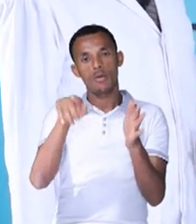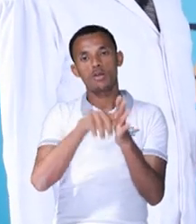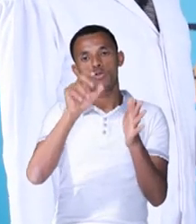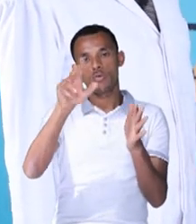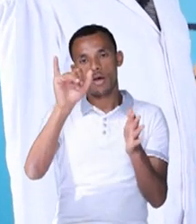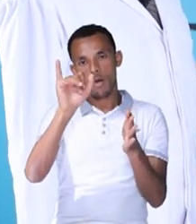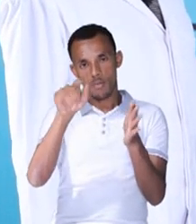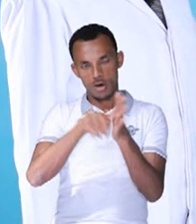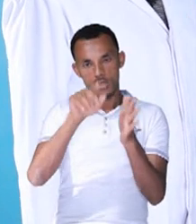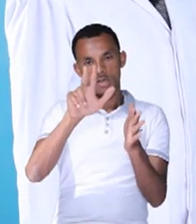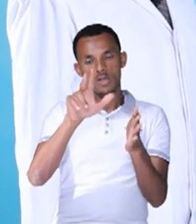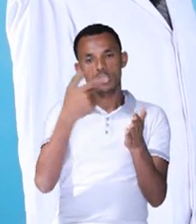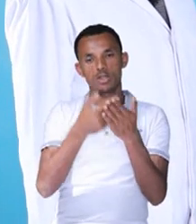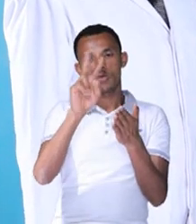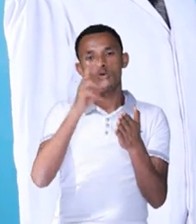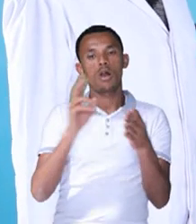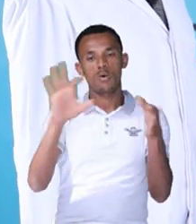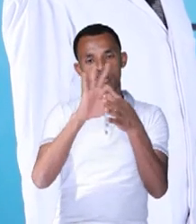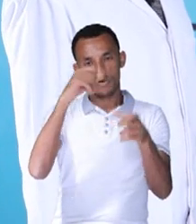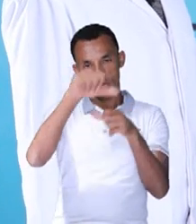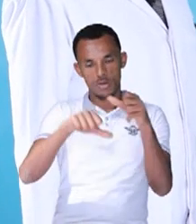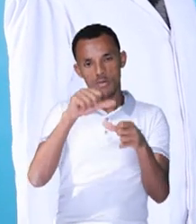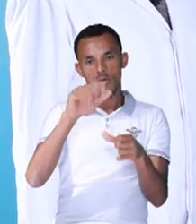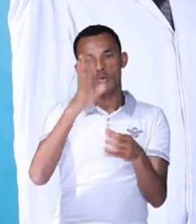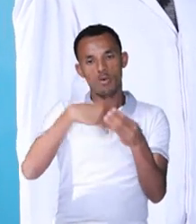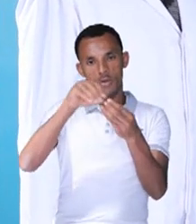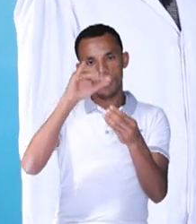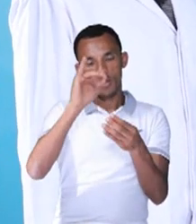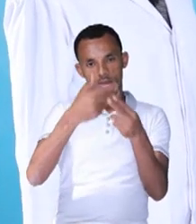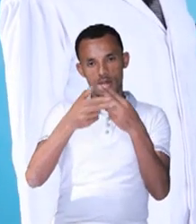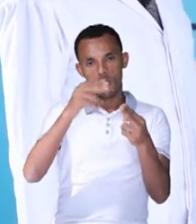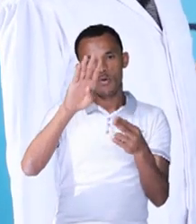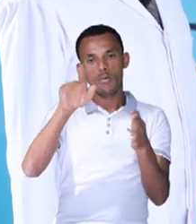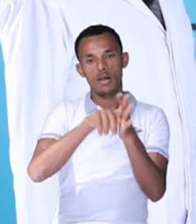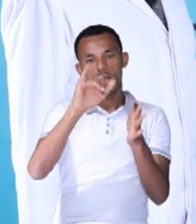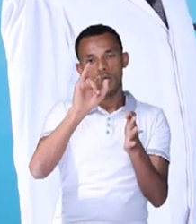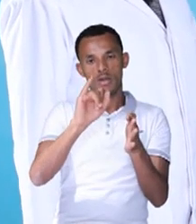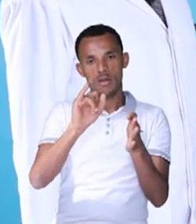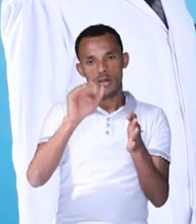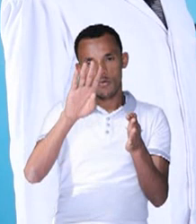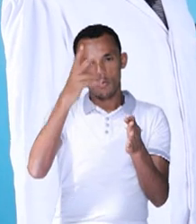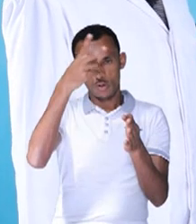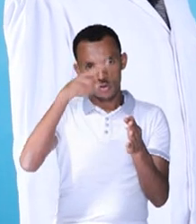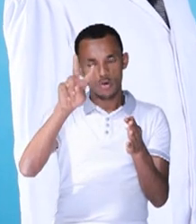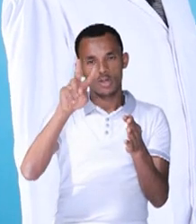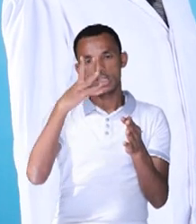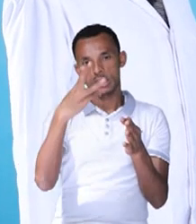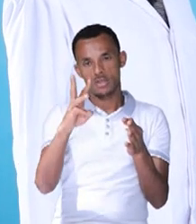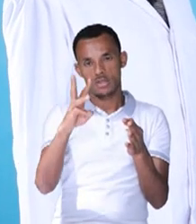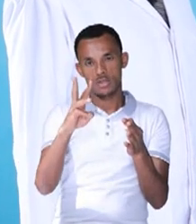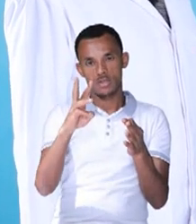3. Since these two are conjugate of each other, 4 plus I times 4 minus I. 4 squared,